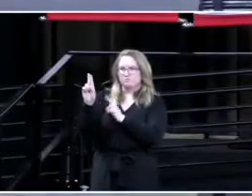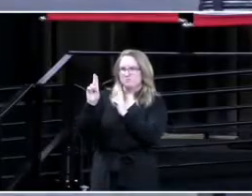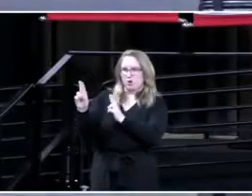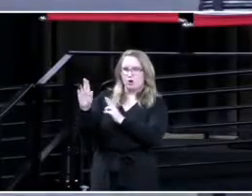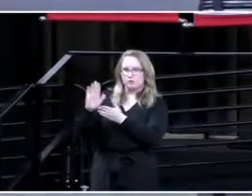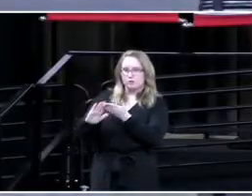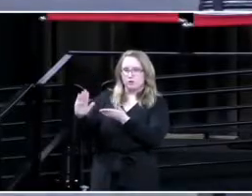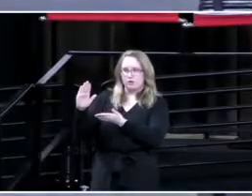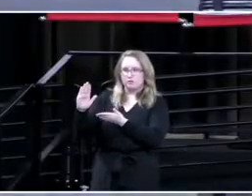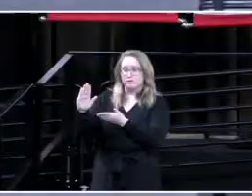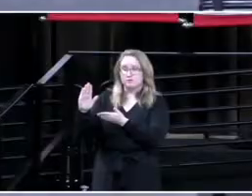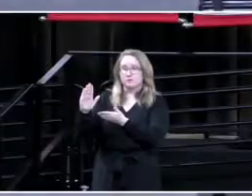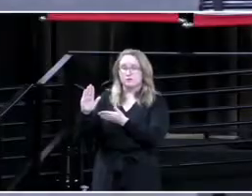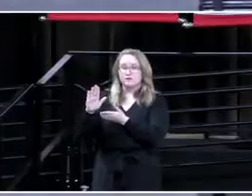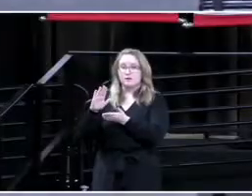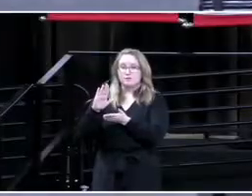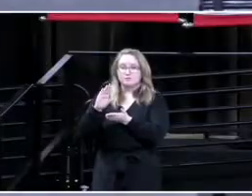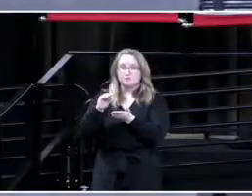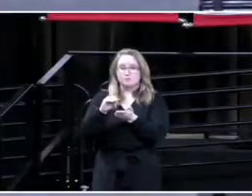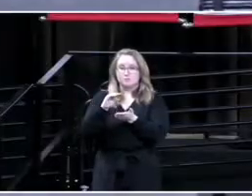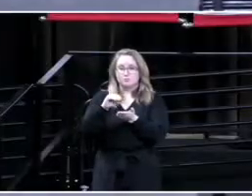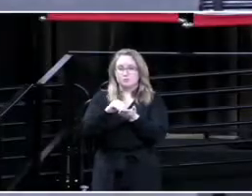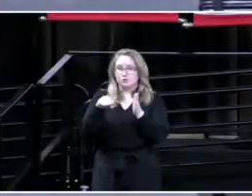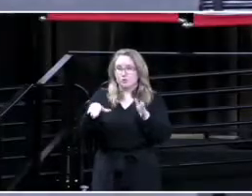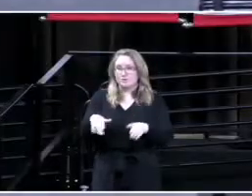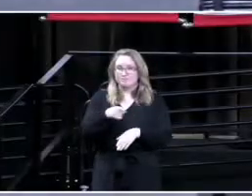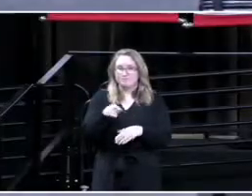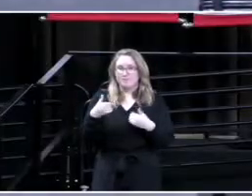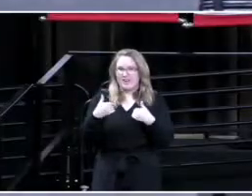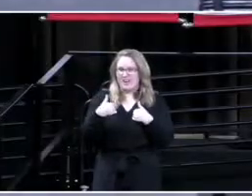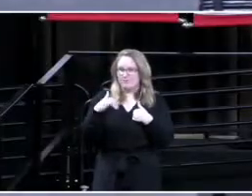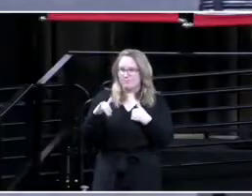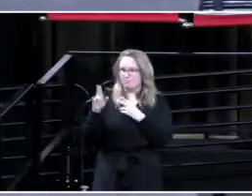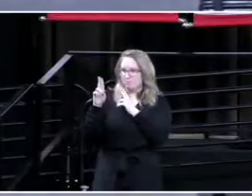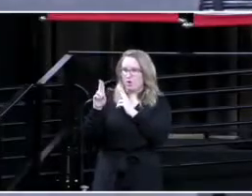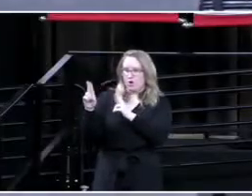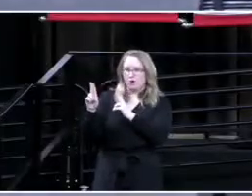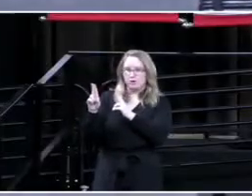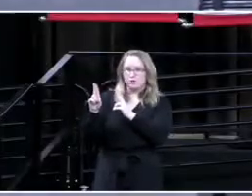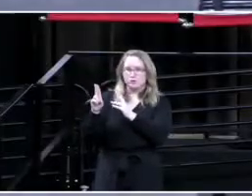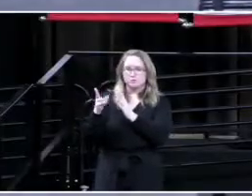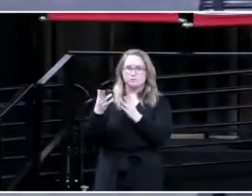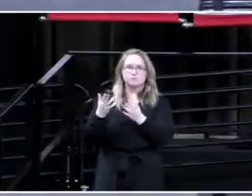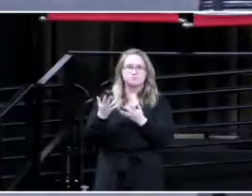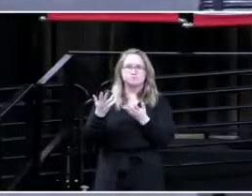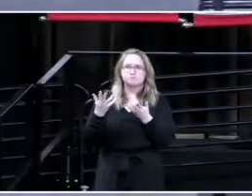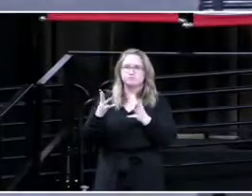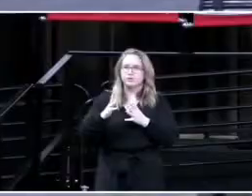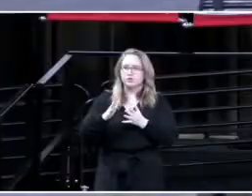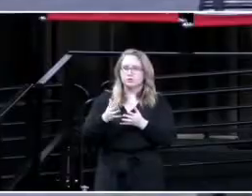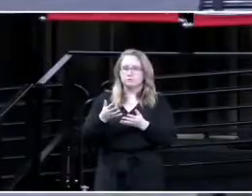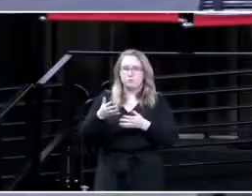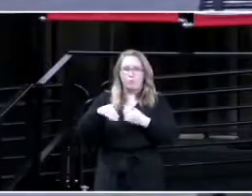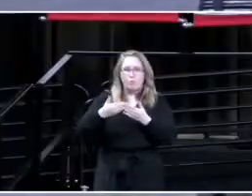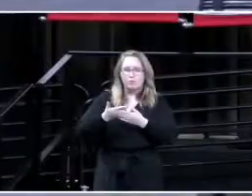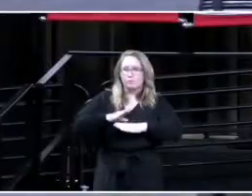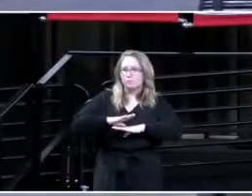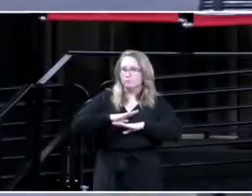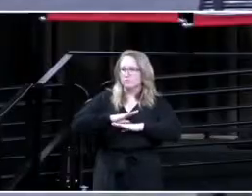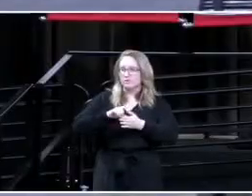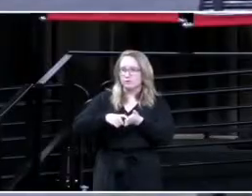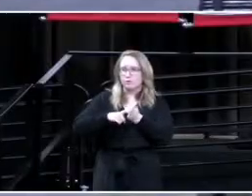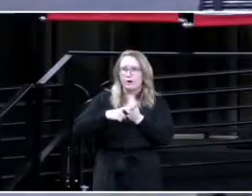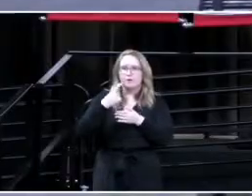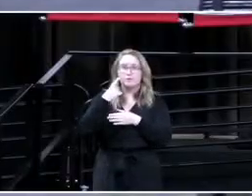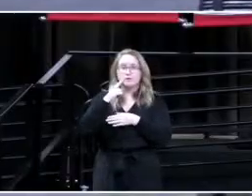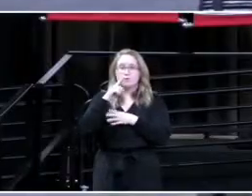College. Students graduating with this distinction have completed the requirements of our Honors College while exceeding